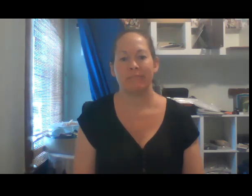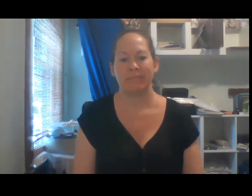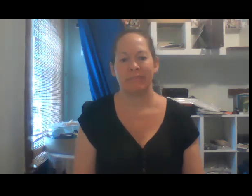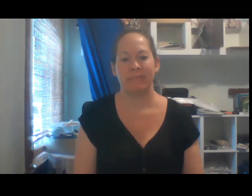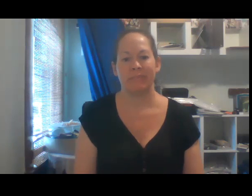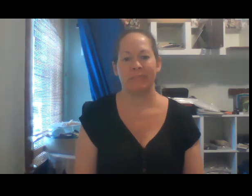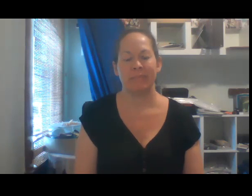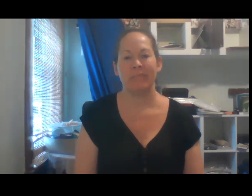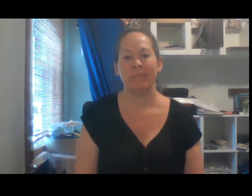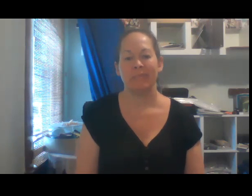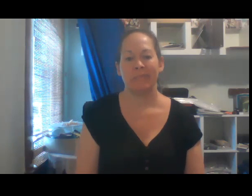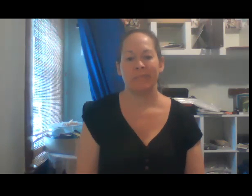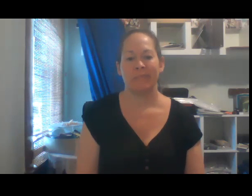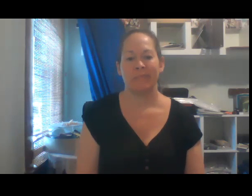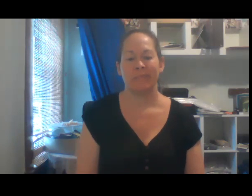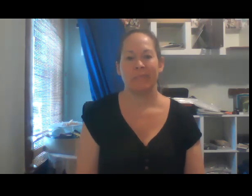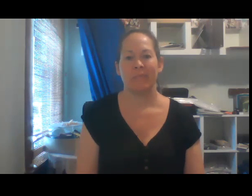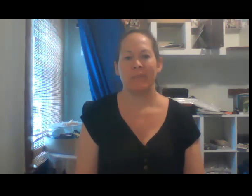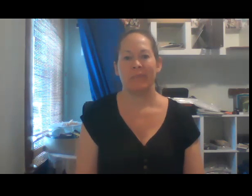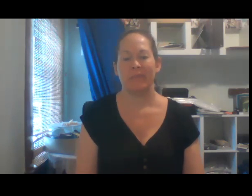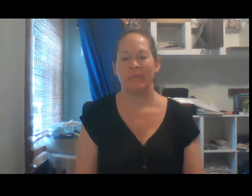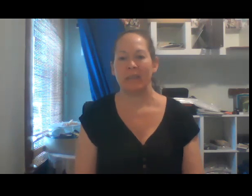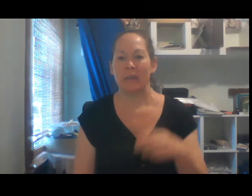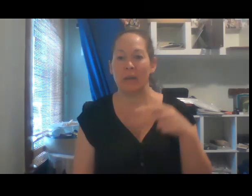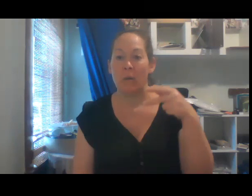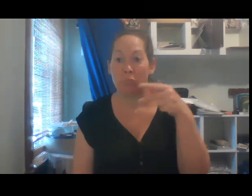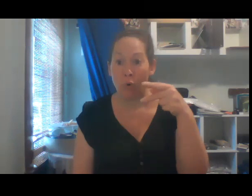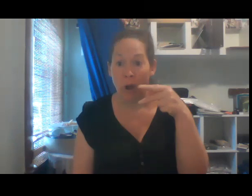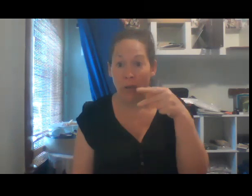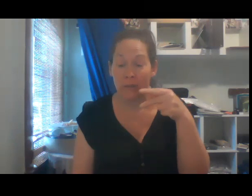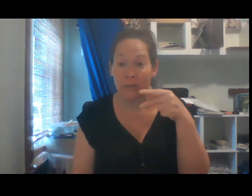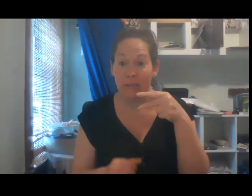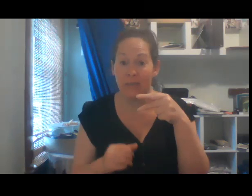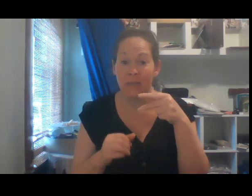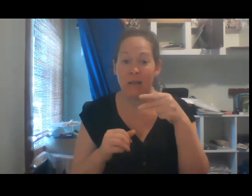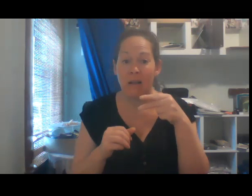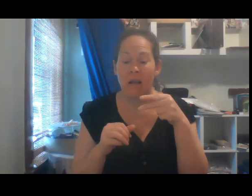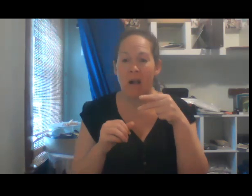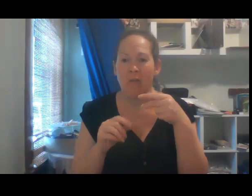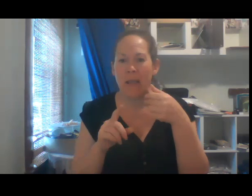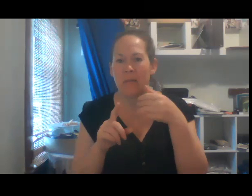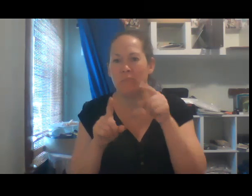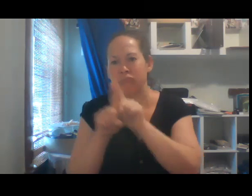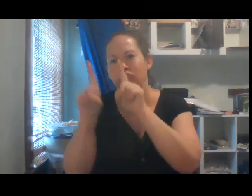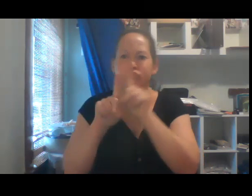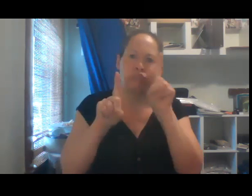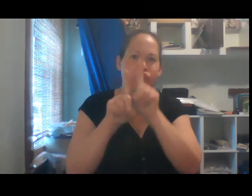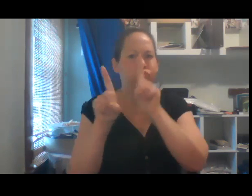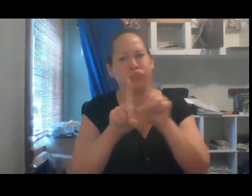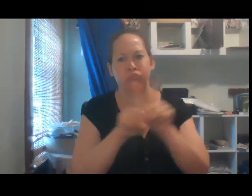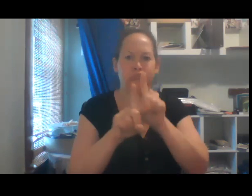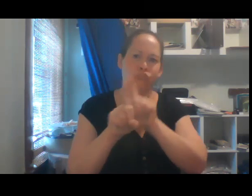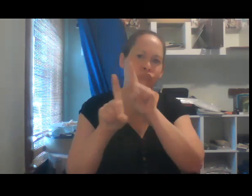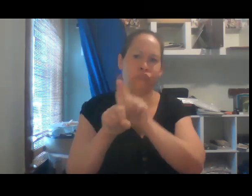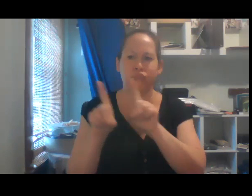Nuclear force that binds us together. Because the protons are the same charge, they're pushing on each other, they're pushing away. Those neutrons actually